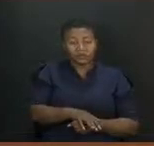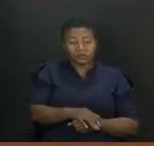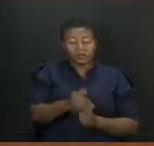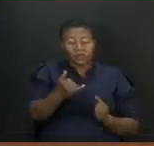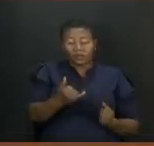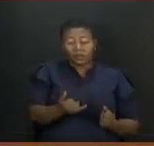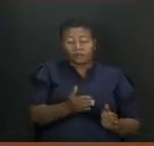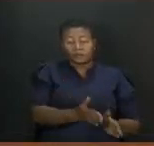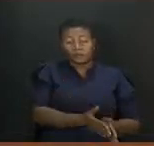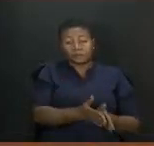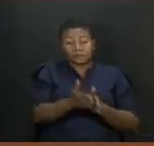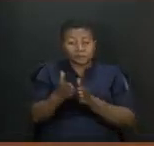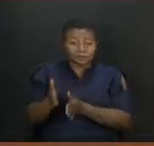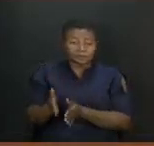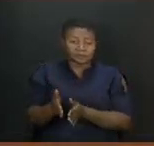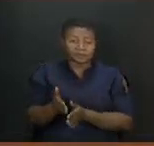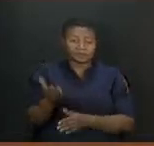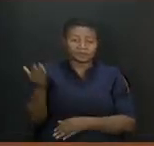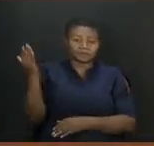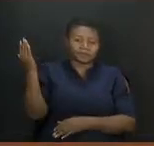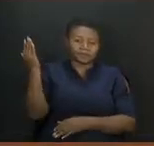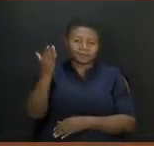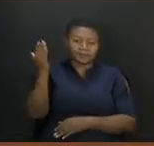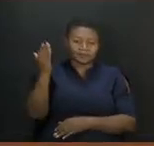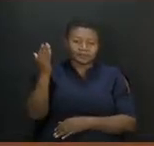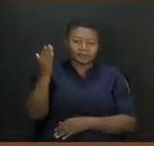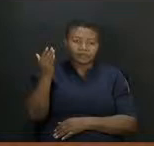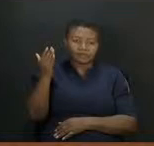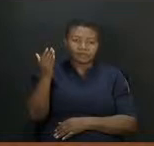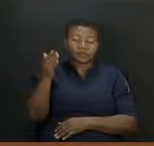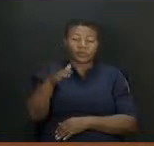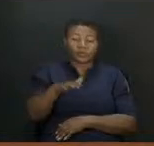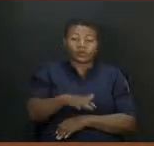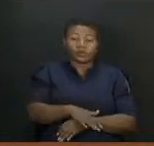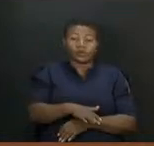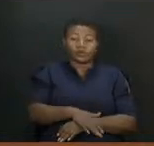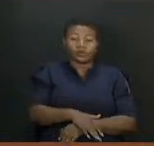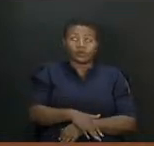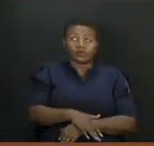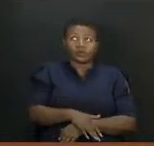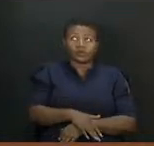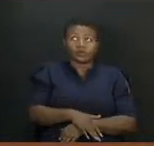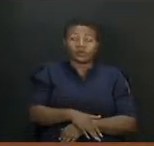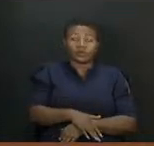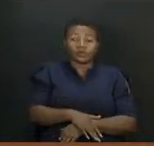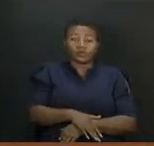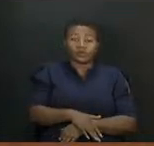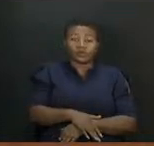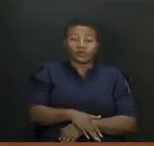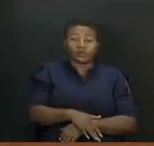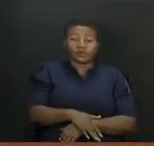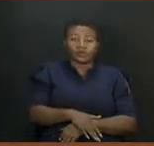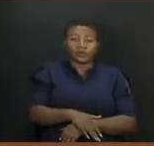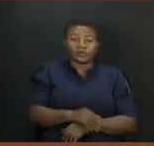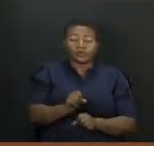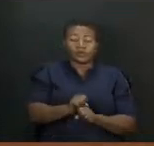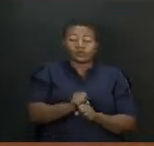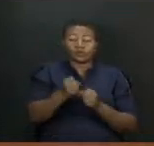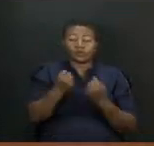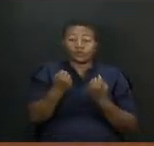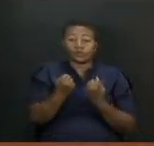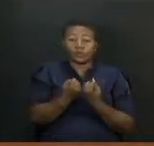move to the statement on the social